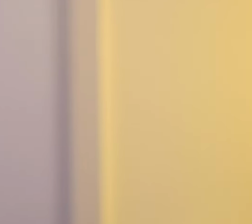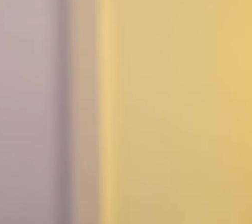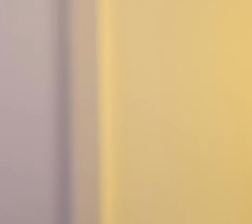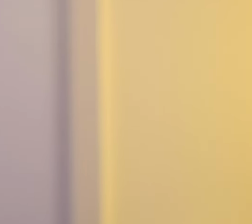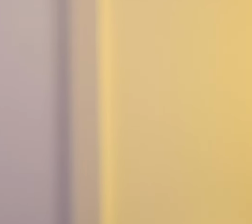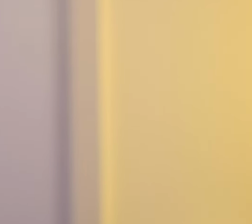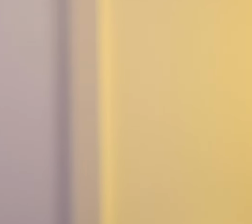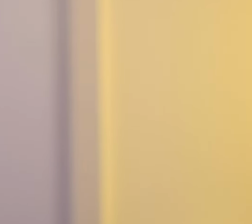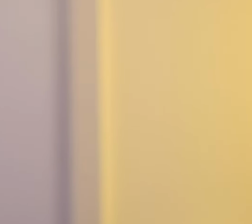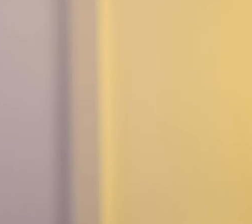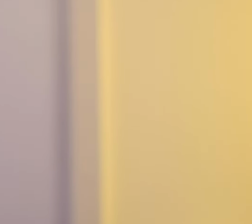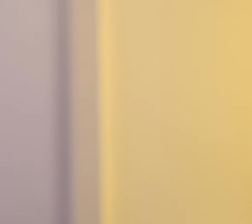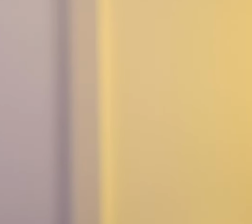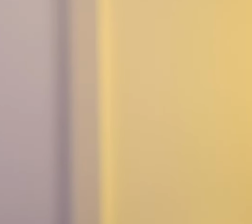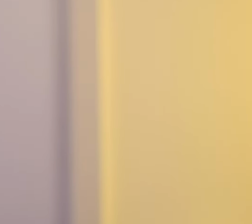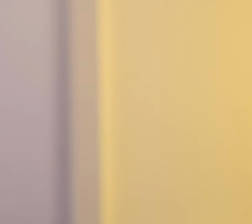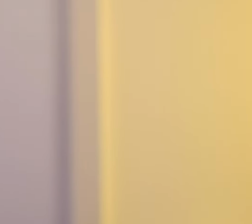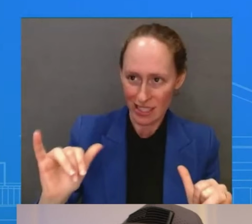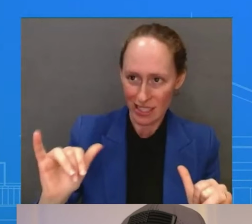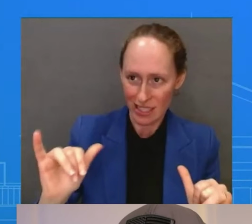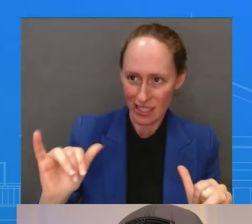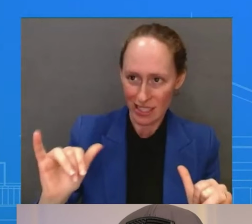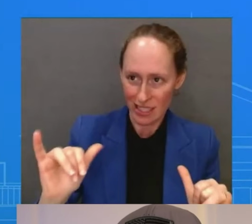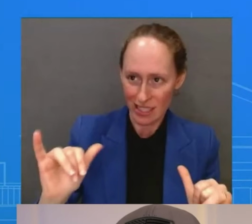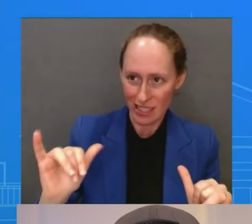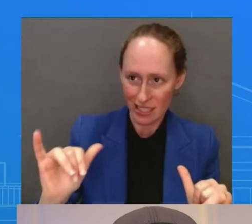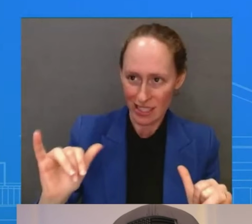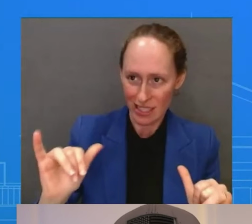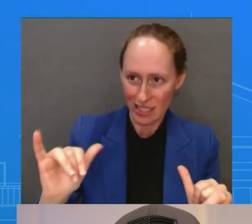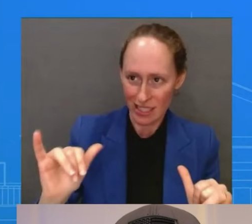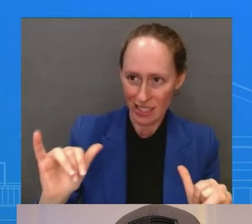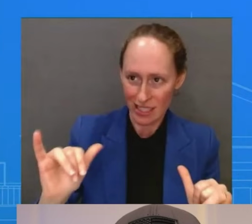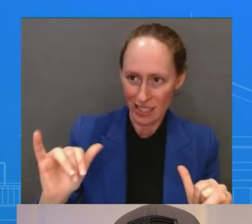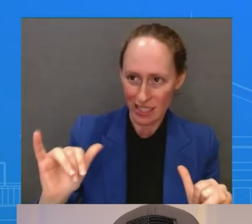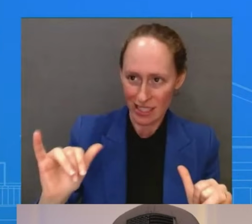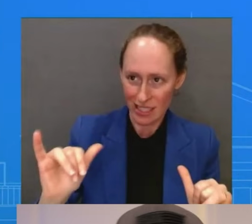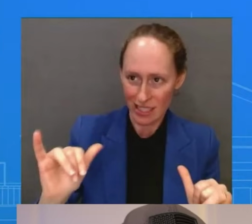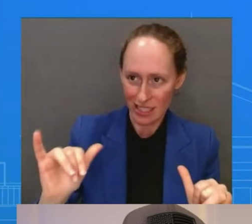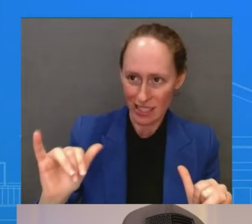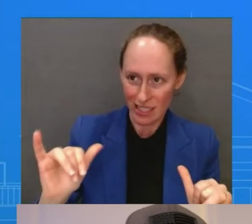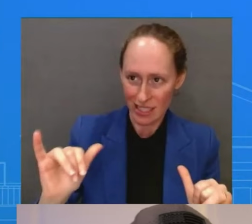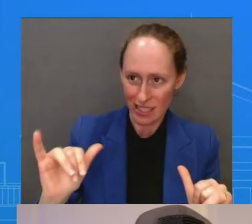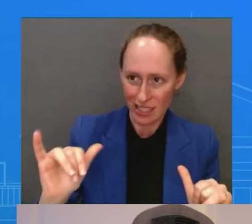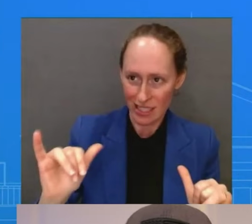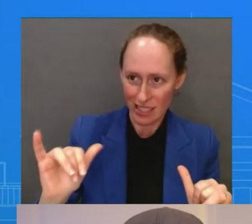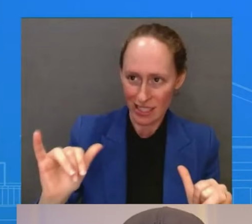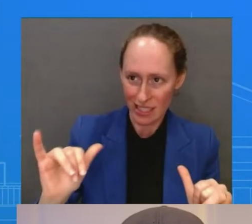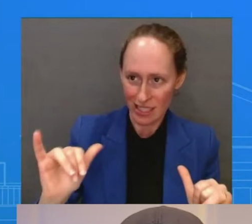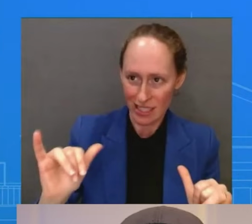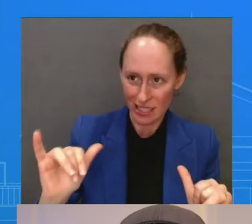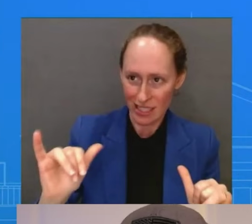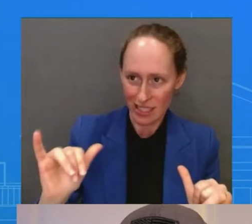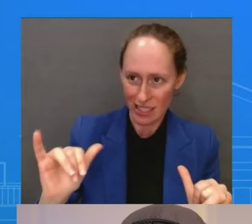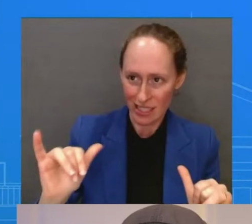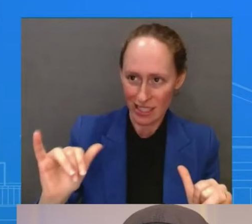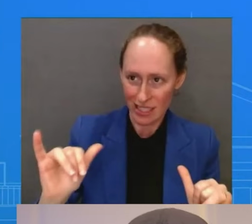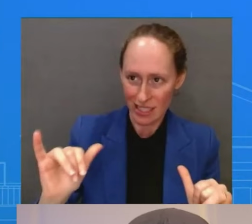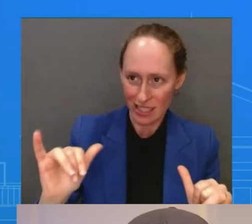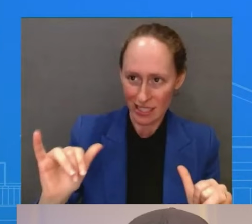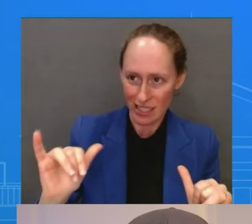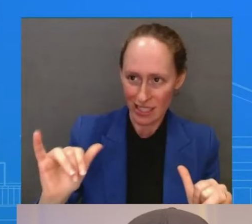Welcome to the Bald Brad Show. In today's episode, we're looking at yesterday's White House press briefing where reporters questioned John Kirby for